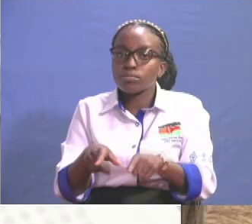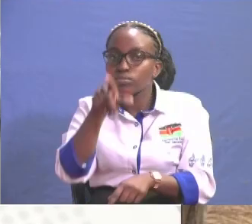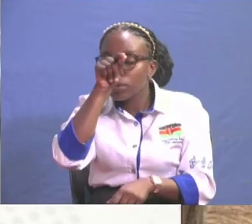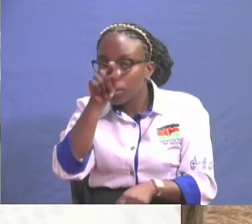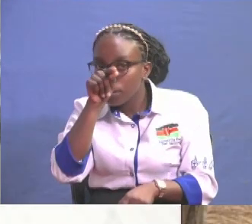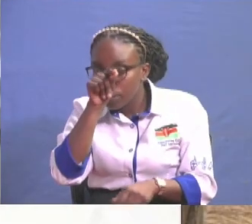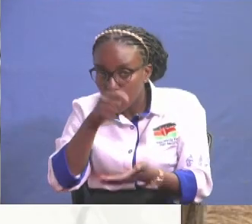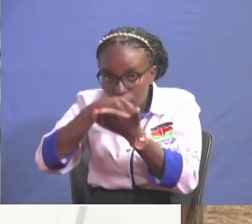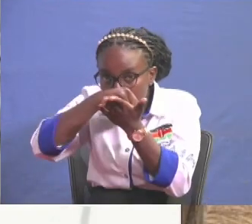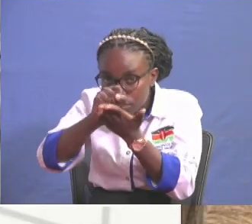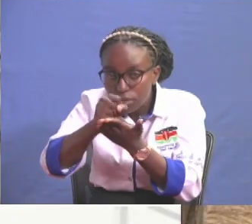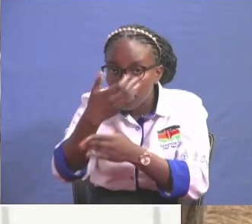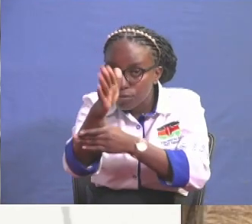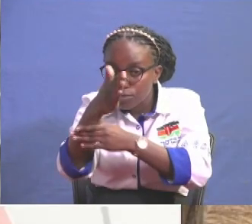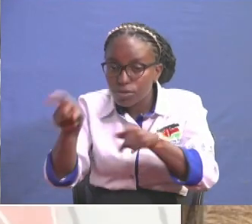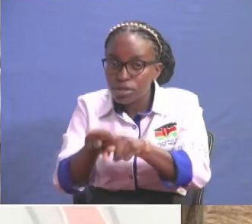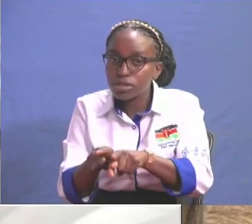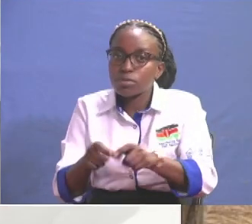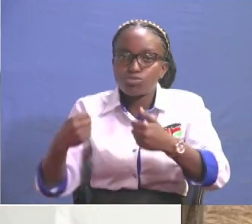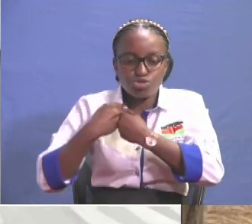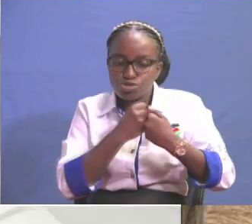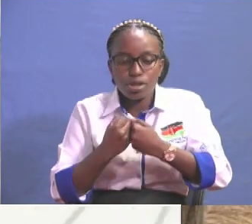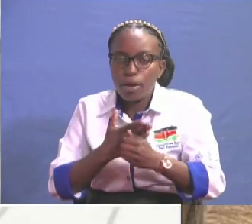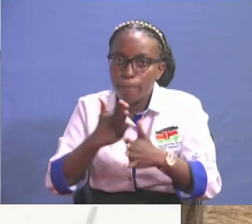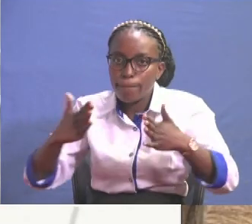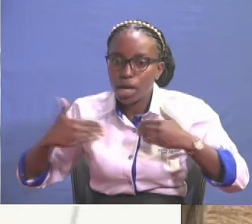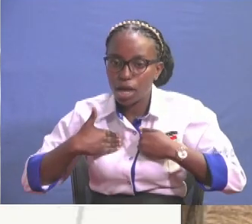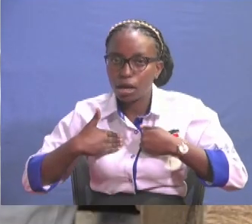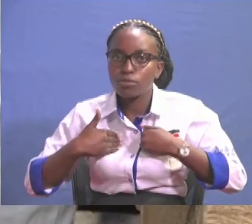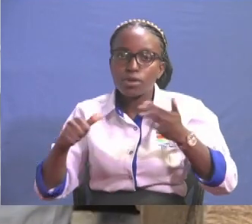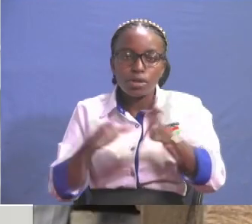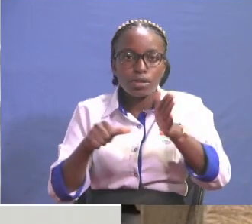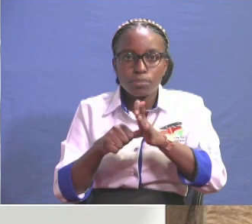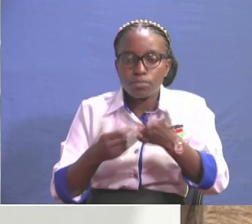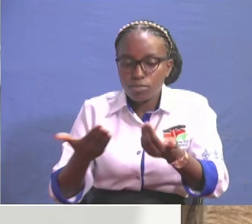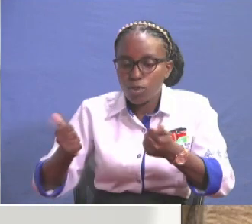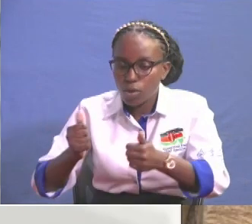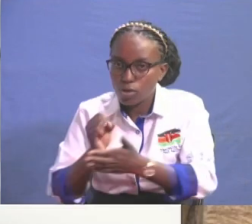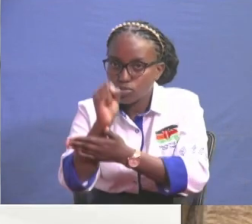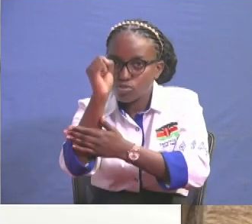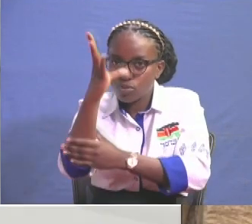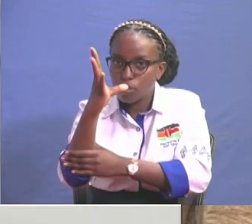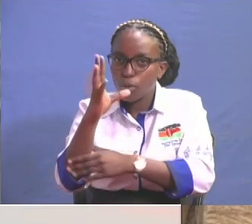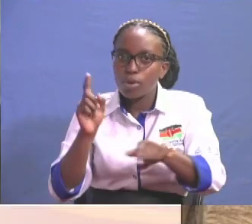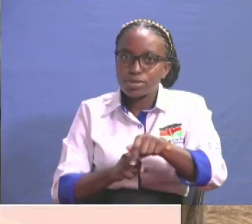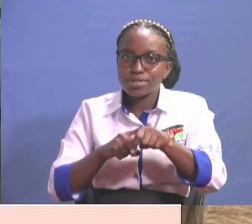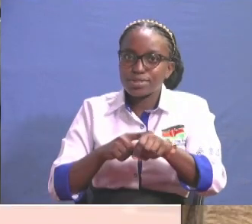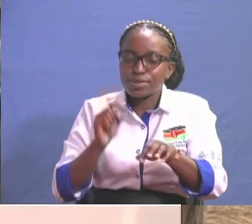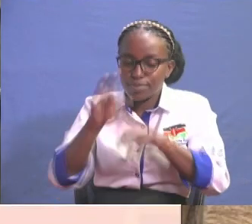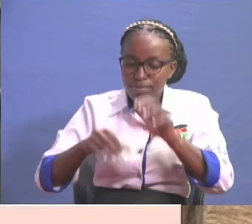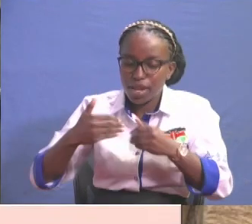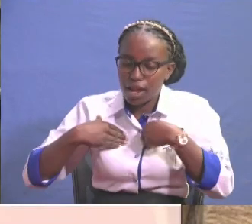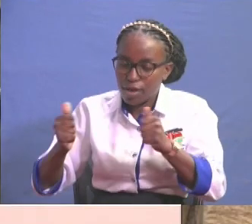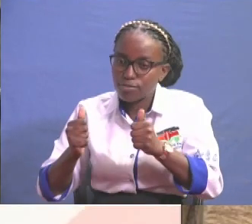na hata samaki, changamoto yao kubwa huwa ni gharama ya ukuzaji wa mifugo hii. Na hivyo